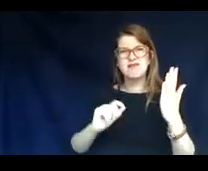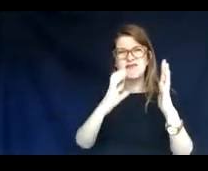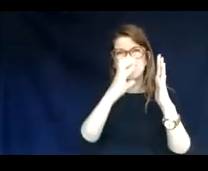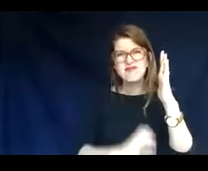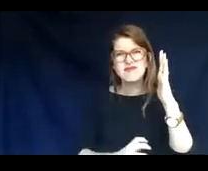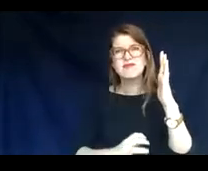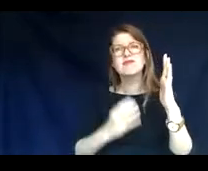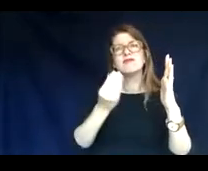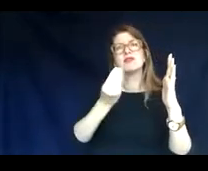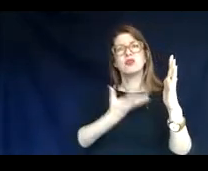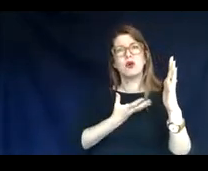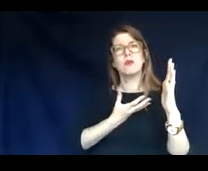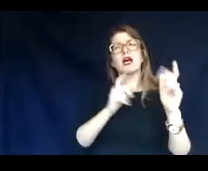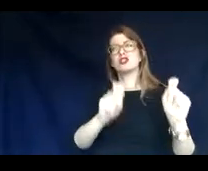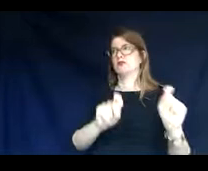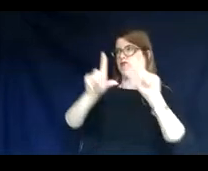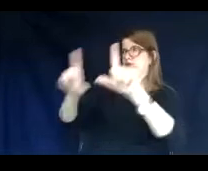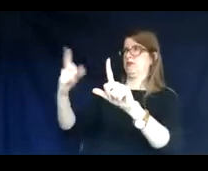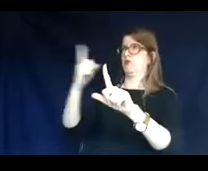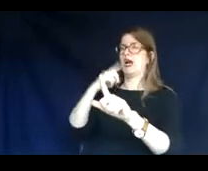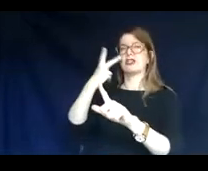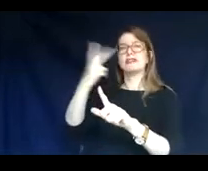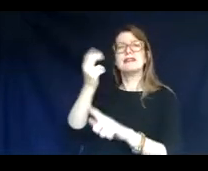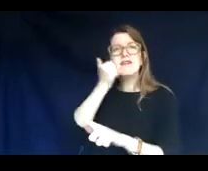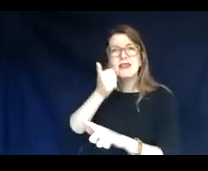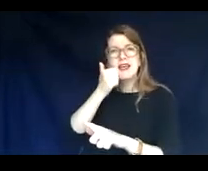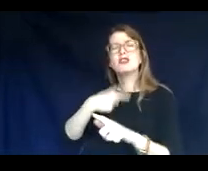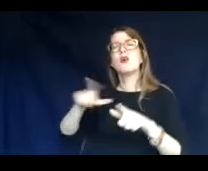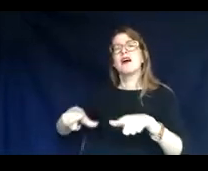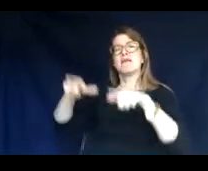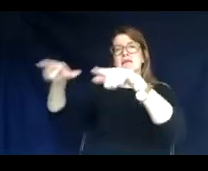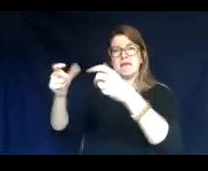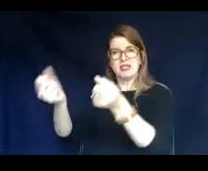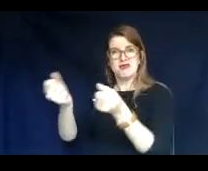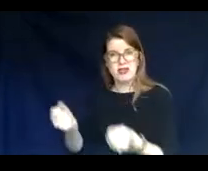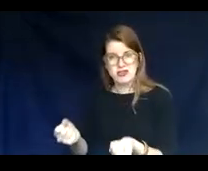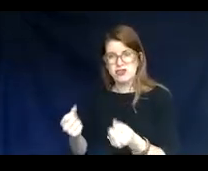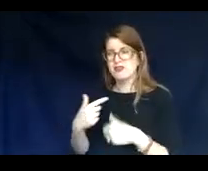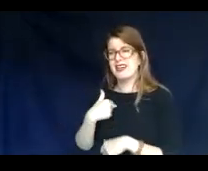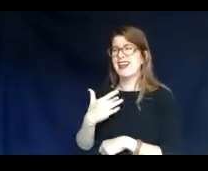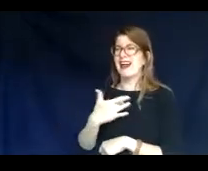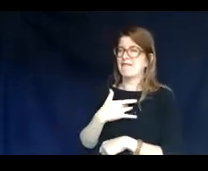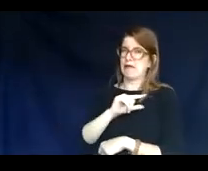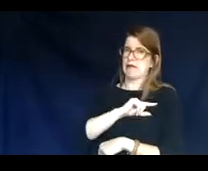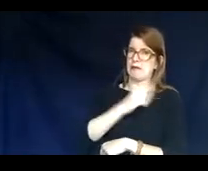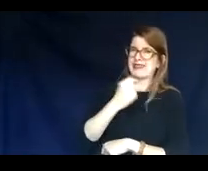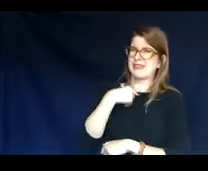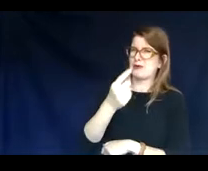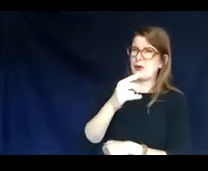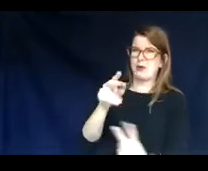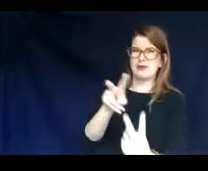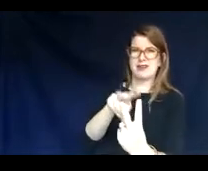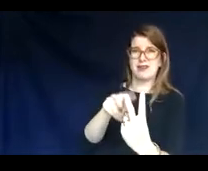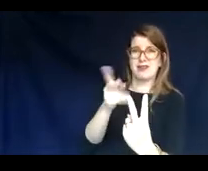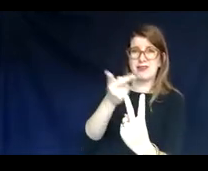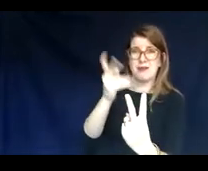put it in a place where I could see it daily. So I put it on my dresser. Now, feeling a little guilty from doing the let me pray about it brush off to John and Eric, I